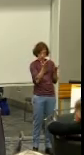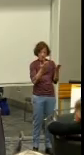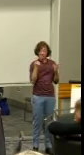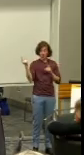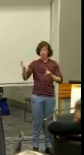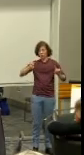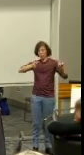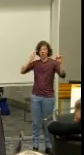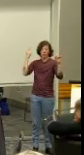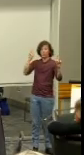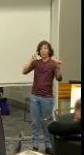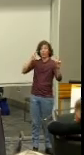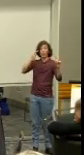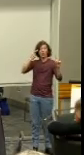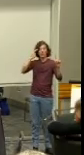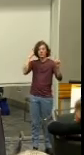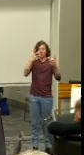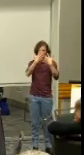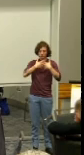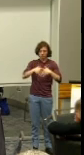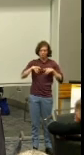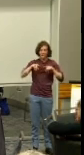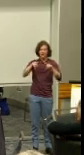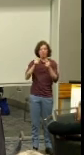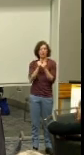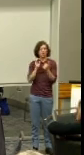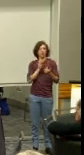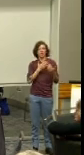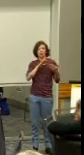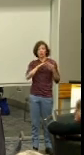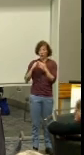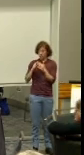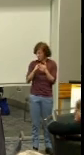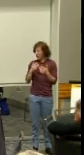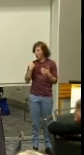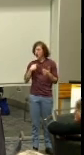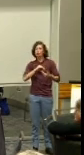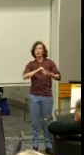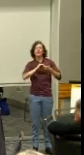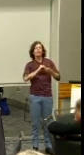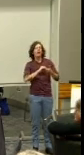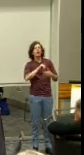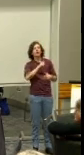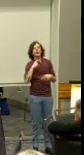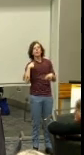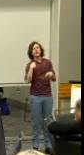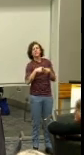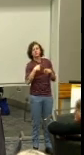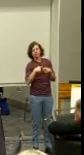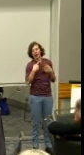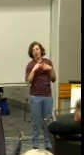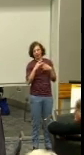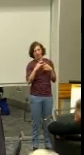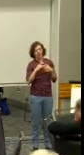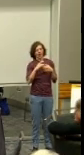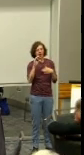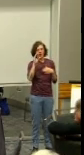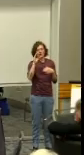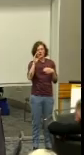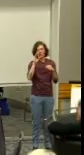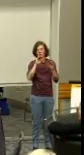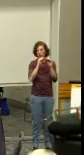community. Working with Pasitos Gigantes, who are a Hispanic-led organisation. They work with a large number of folks out there with